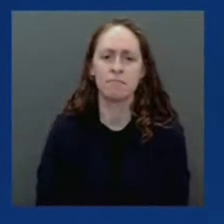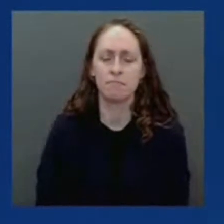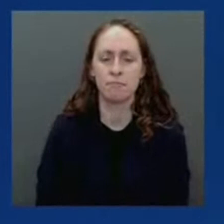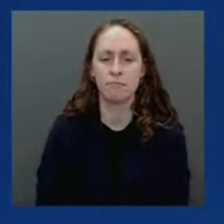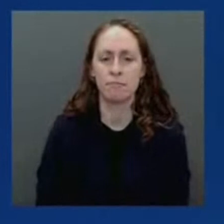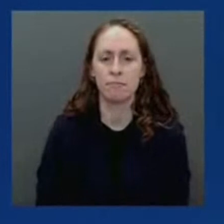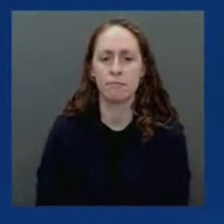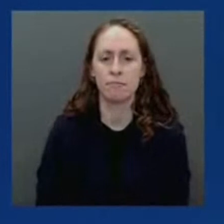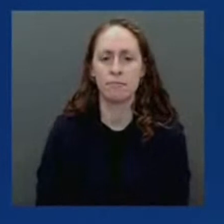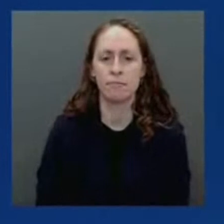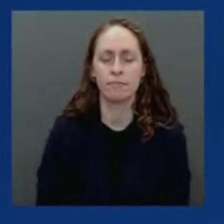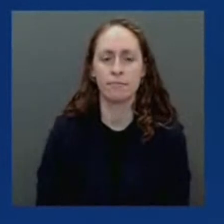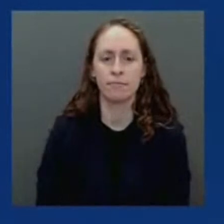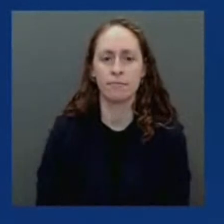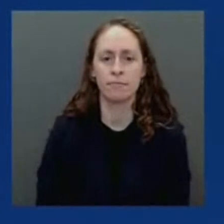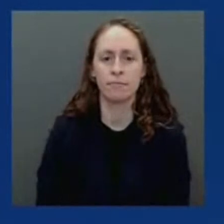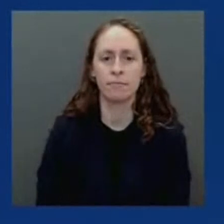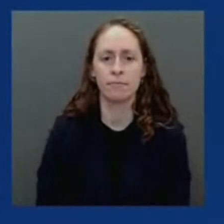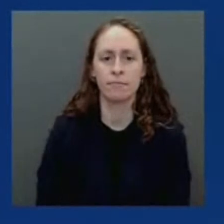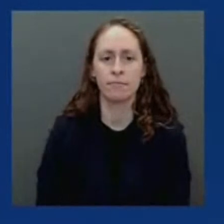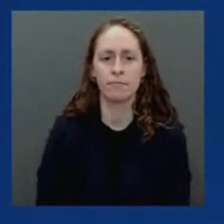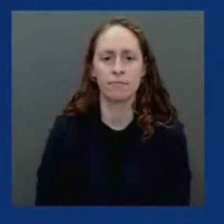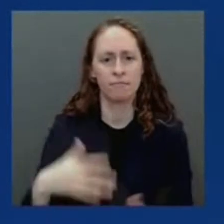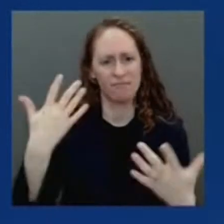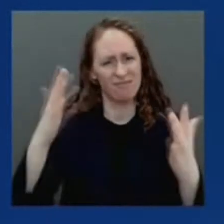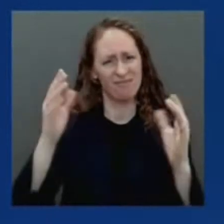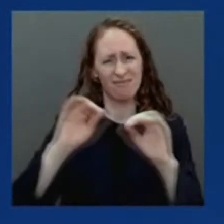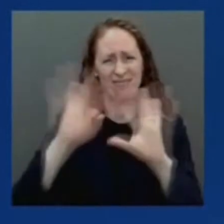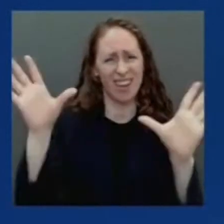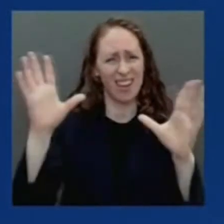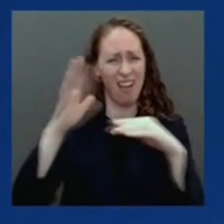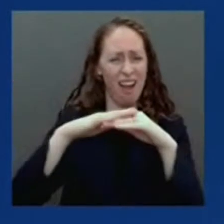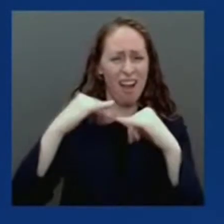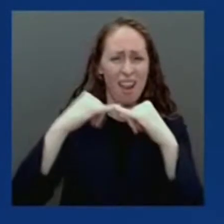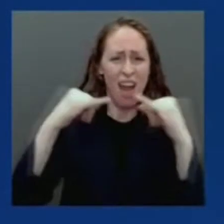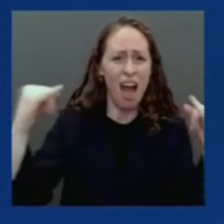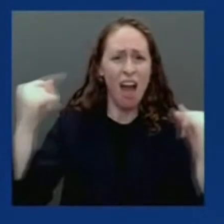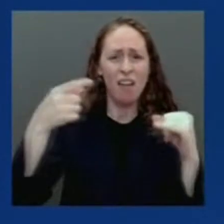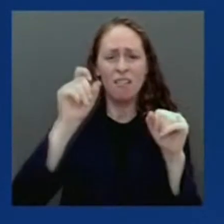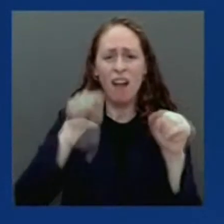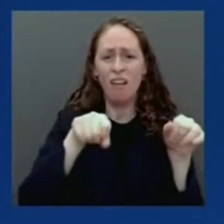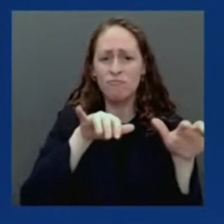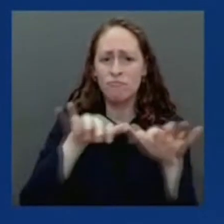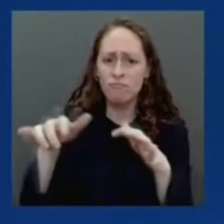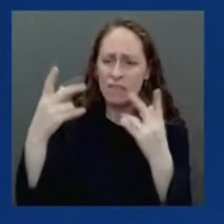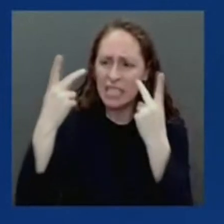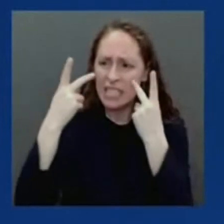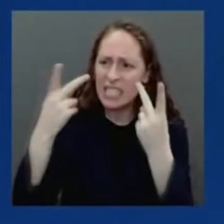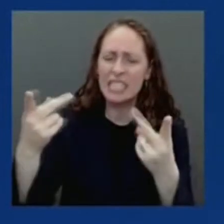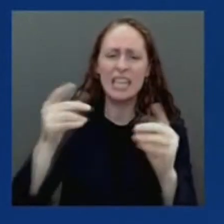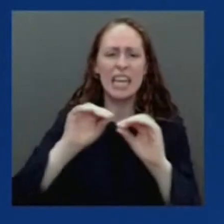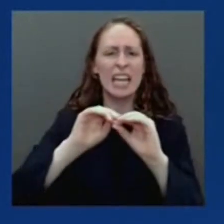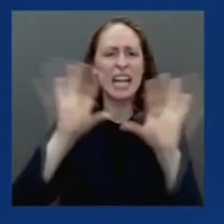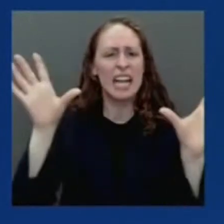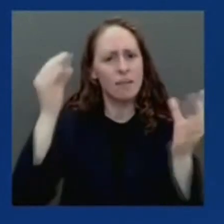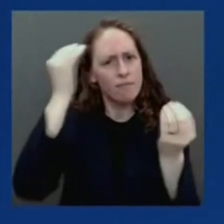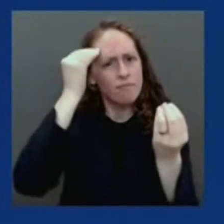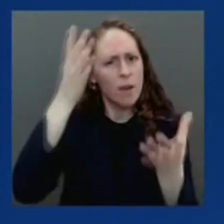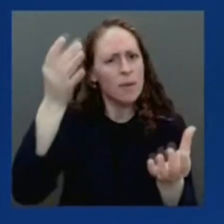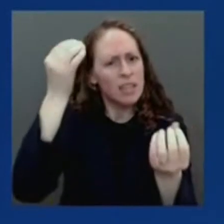that there's no evidence that vaccination impairs fertility. And of course, as we've all said over and over